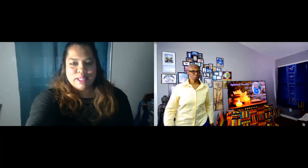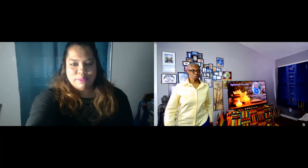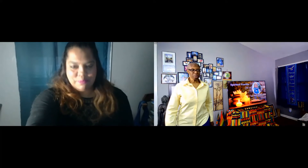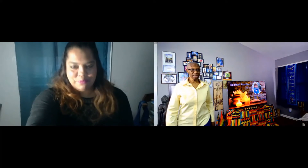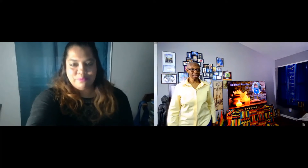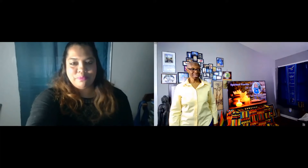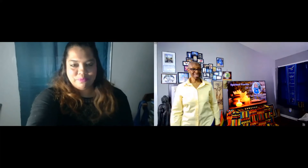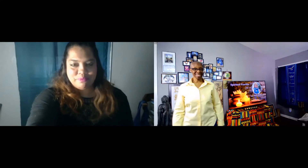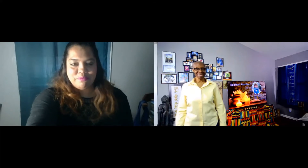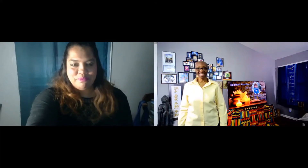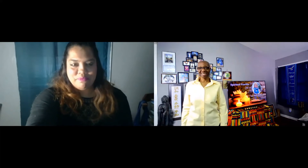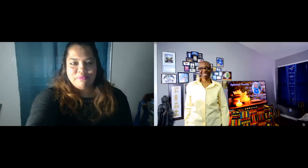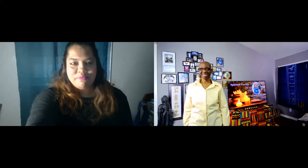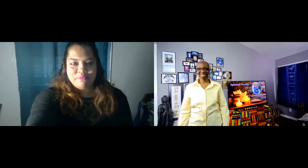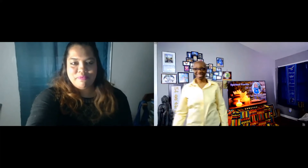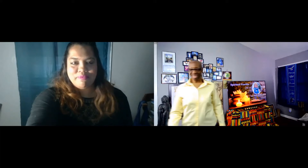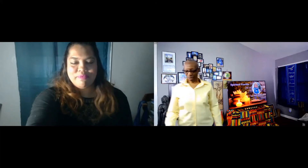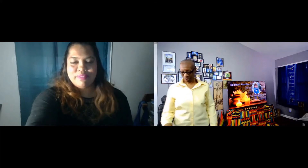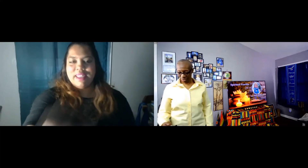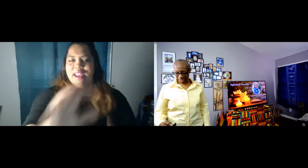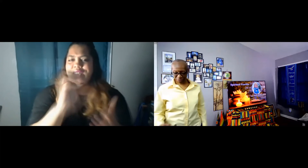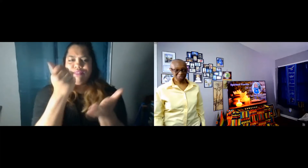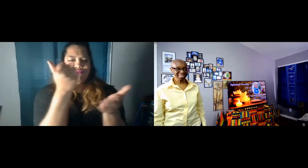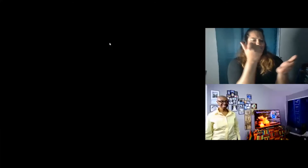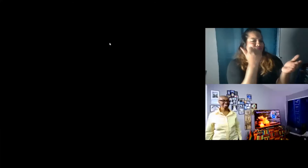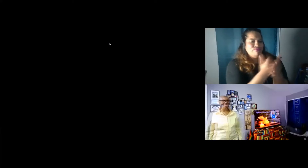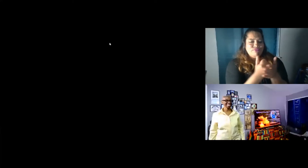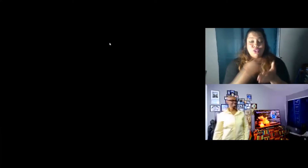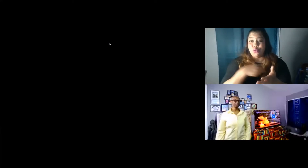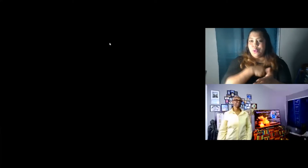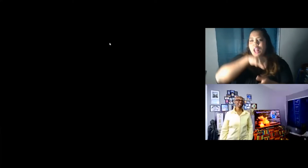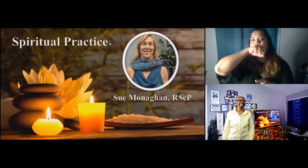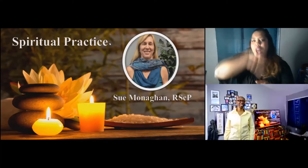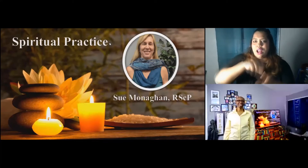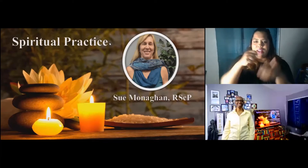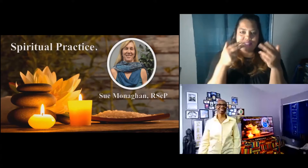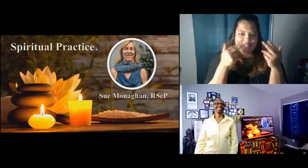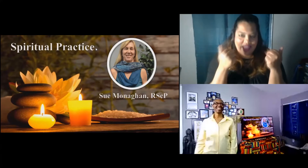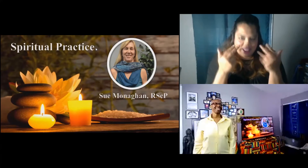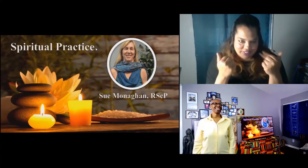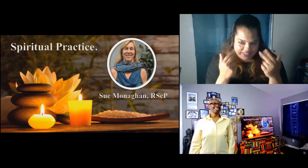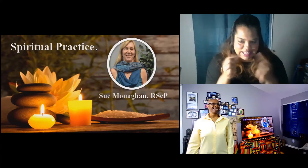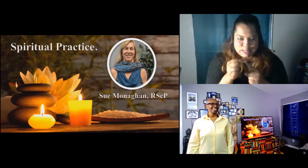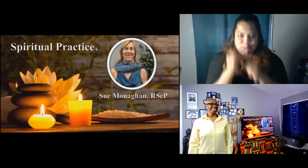And so it is. And we love laughter, especially here.